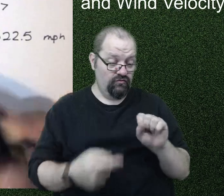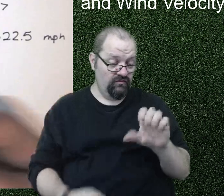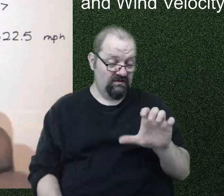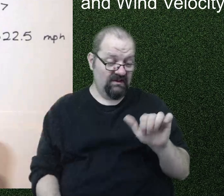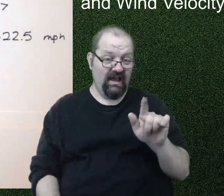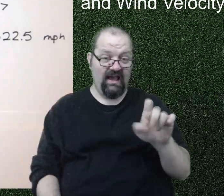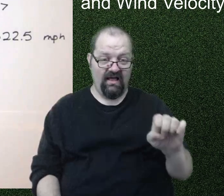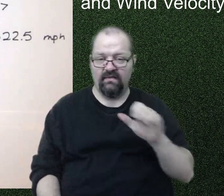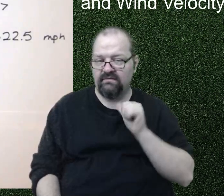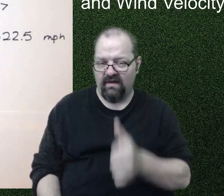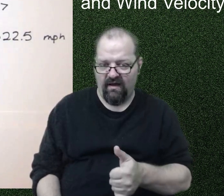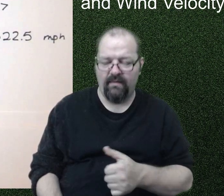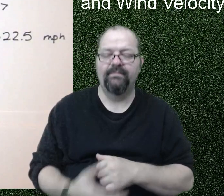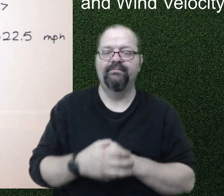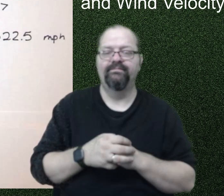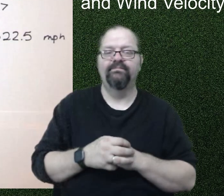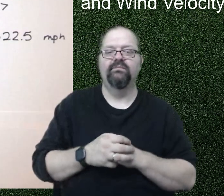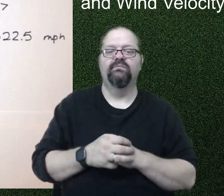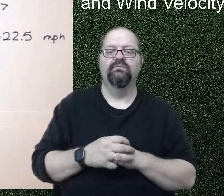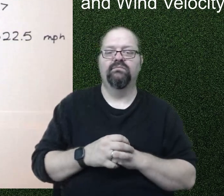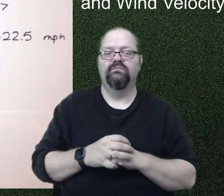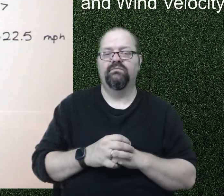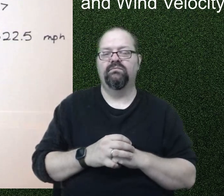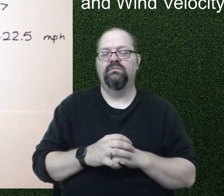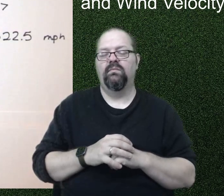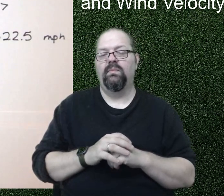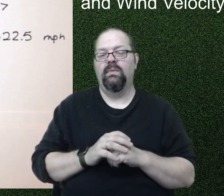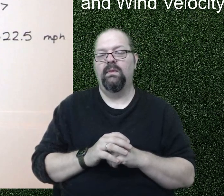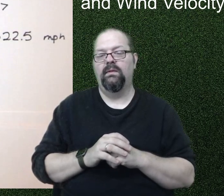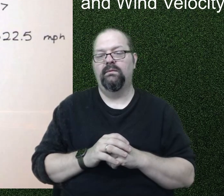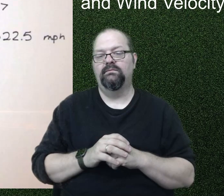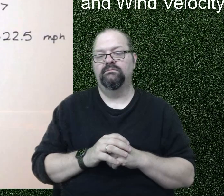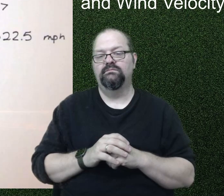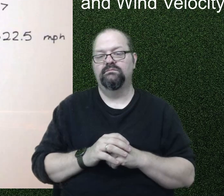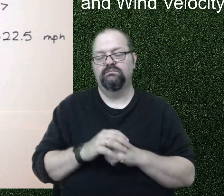negative 200.5 units in the x direction.